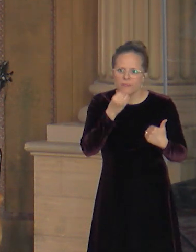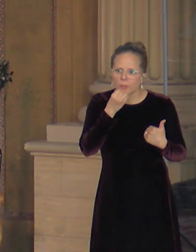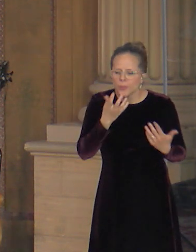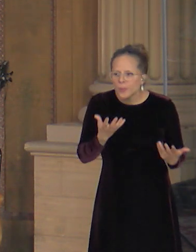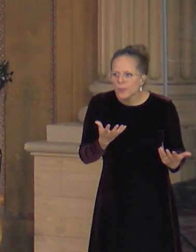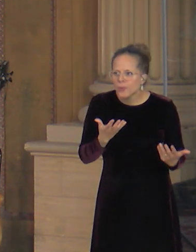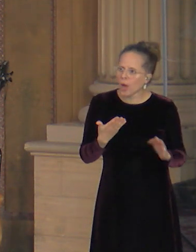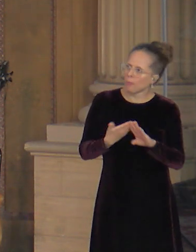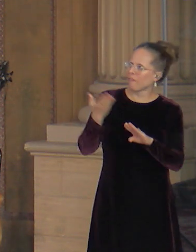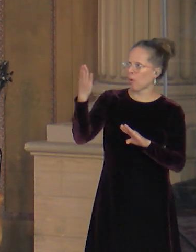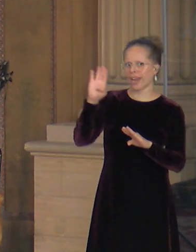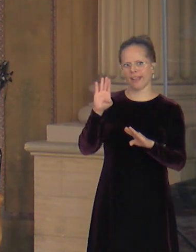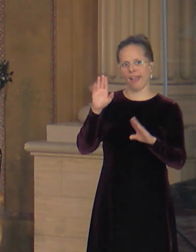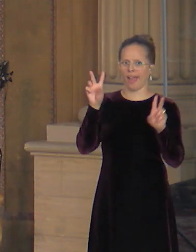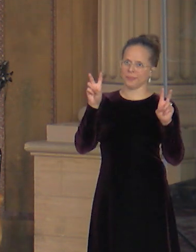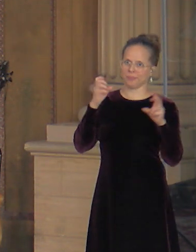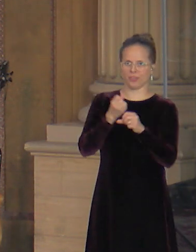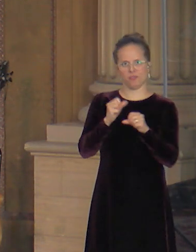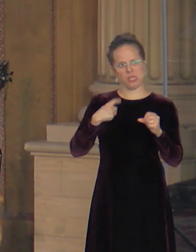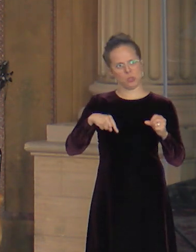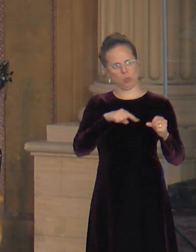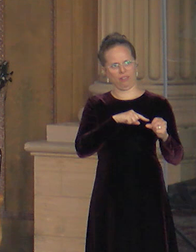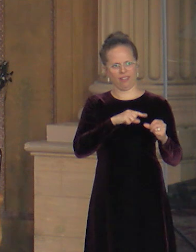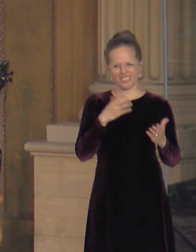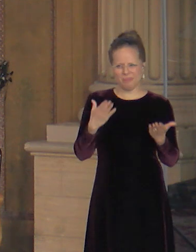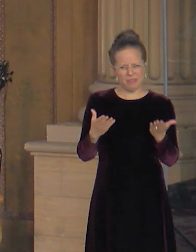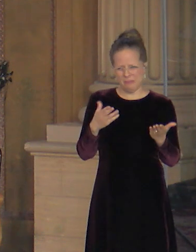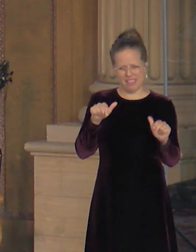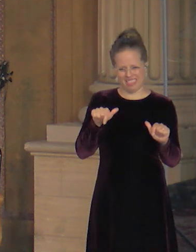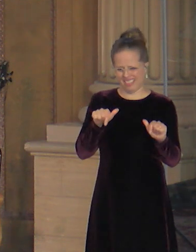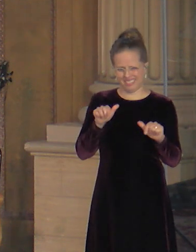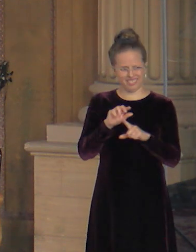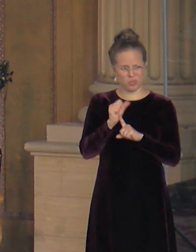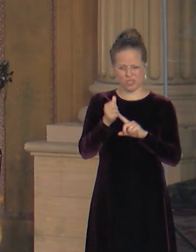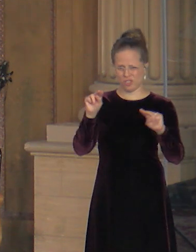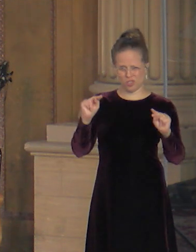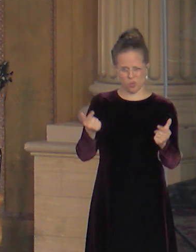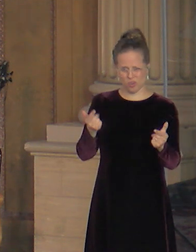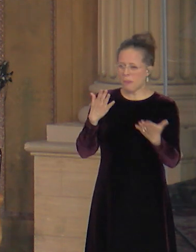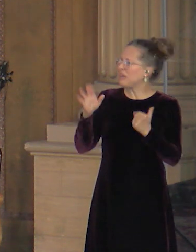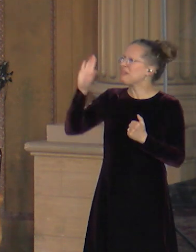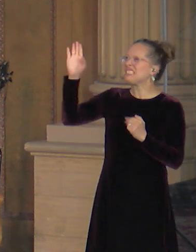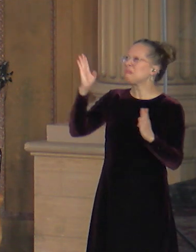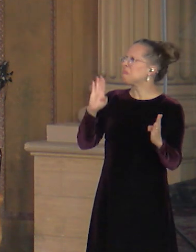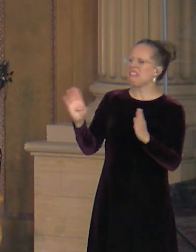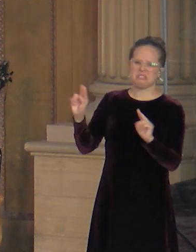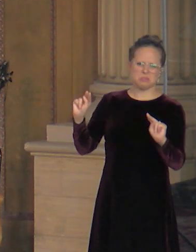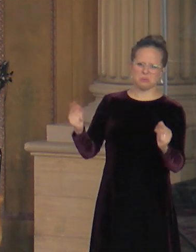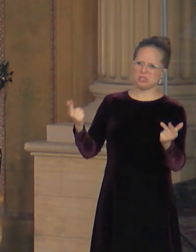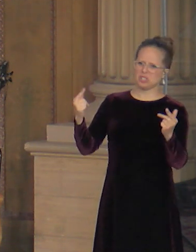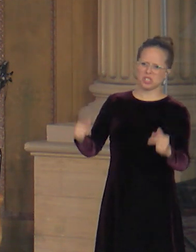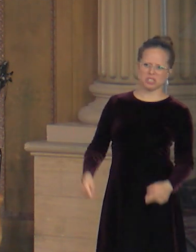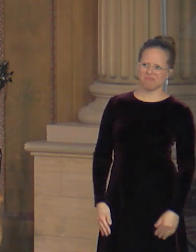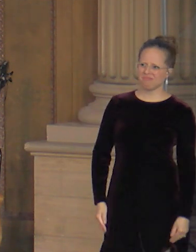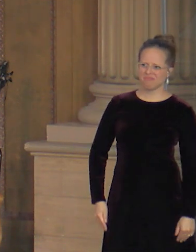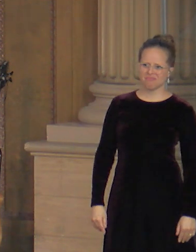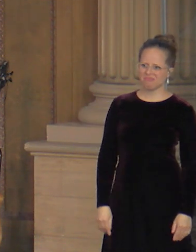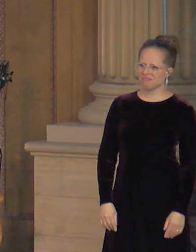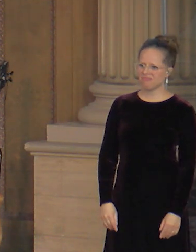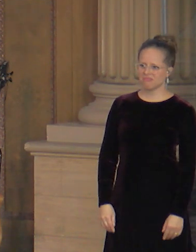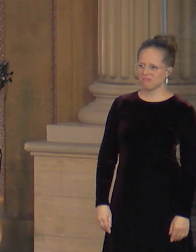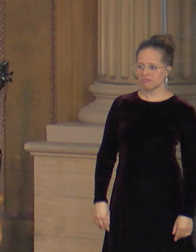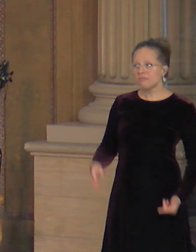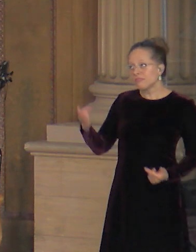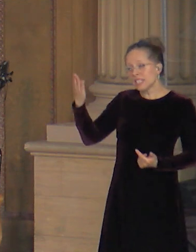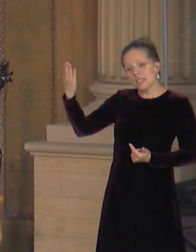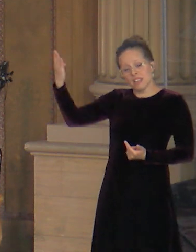before God came and rescued us maybe this rescue wasn't good maybe God's plan is not good God had treated